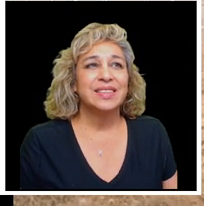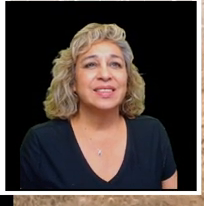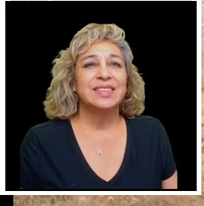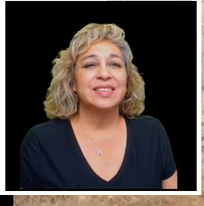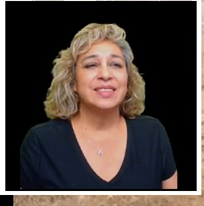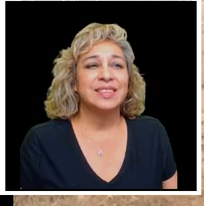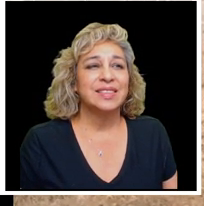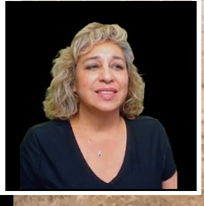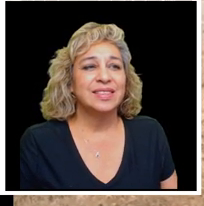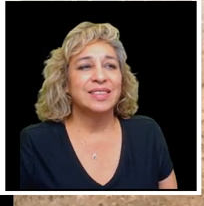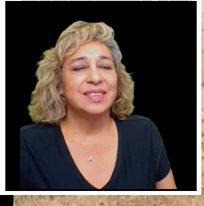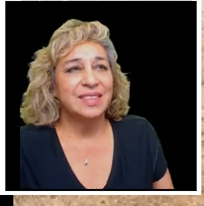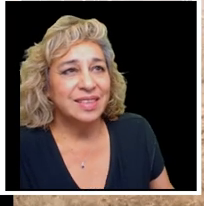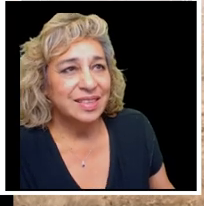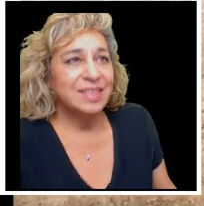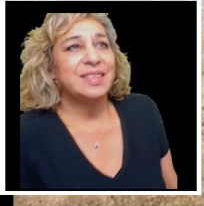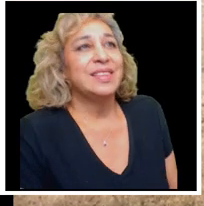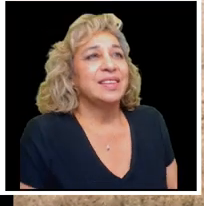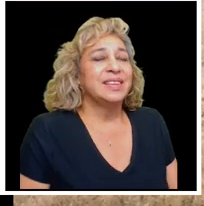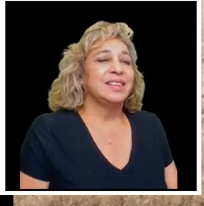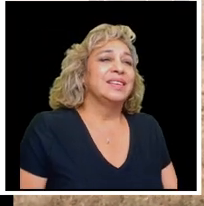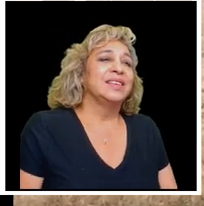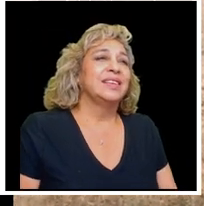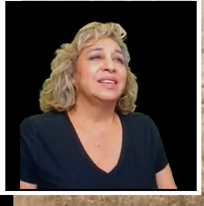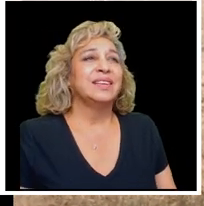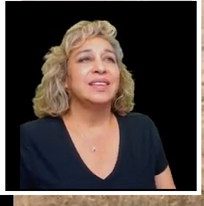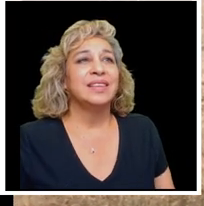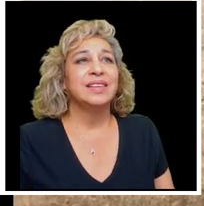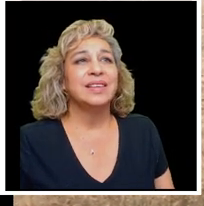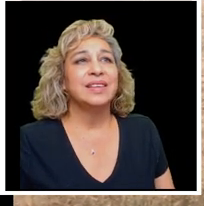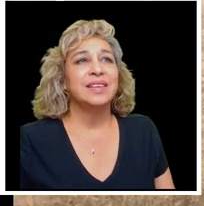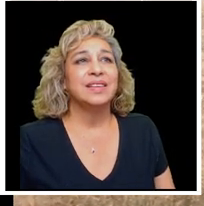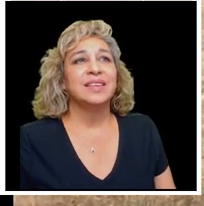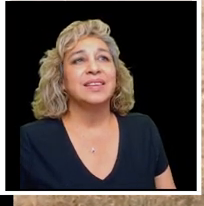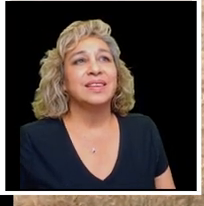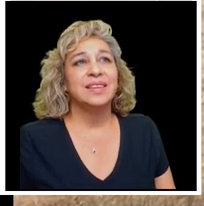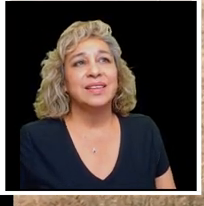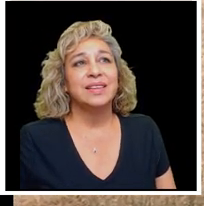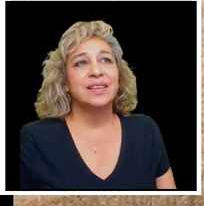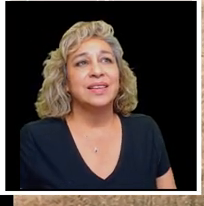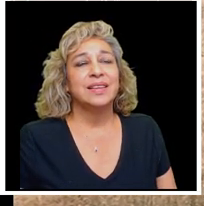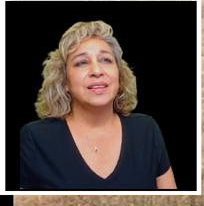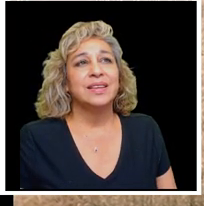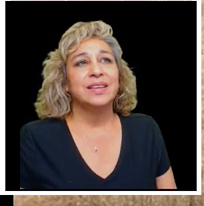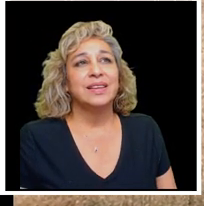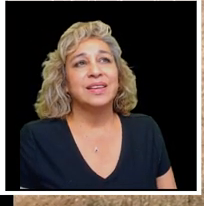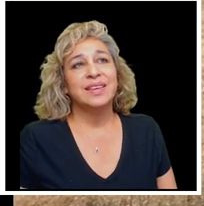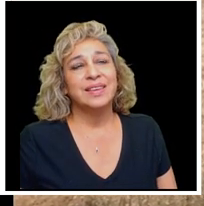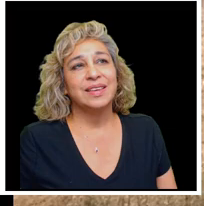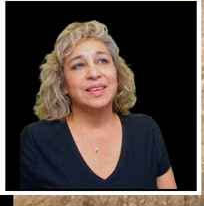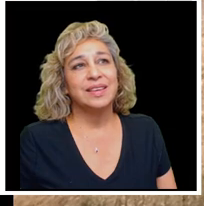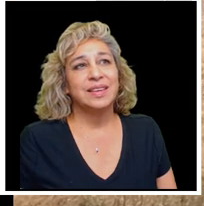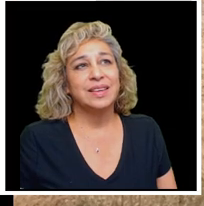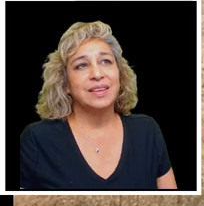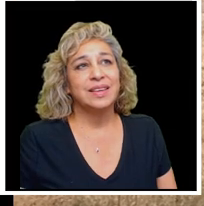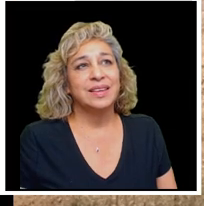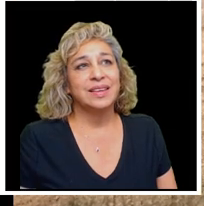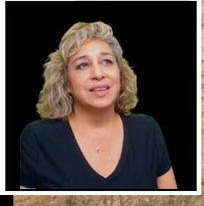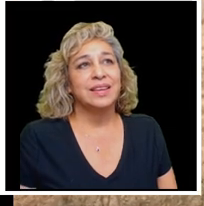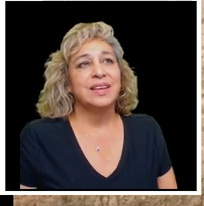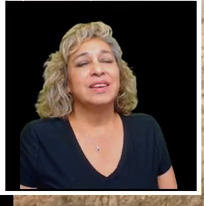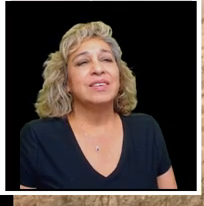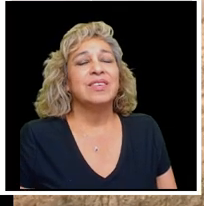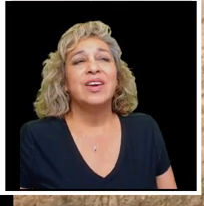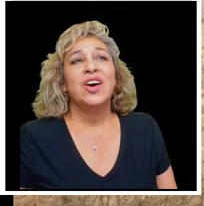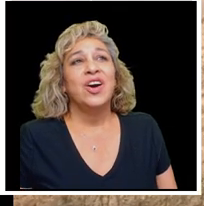doulas the rich funny cuz this they like to do this make us